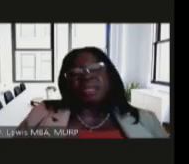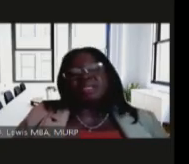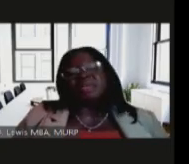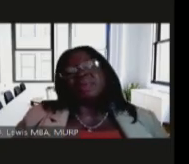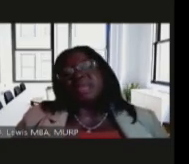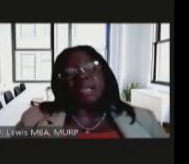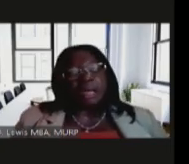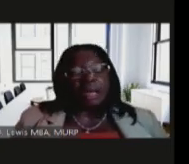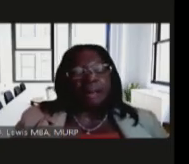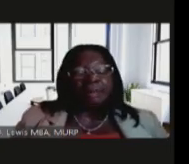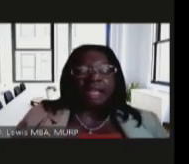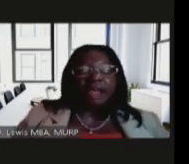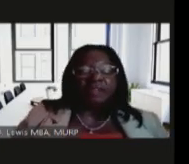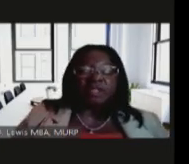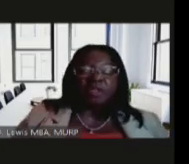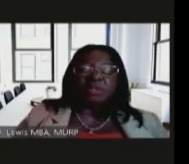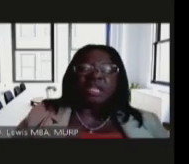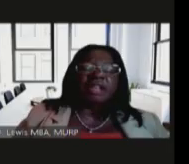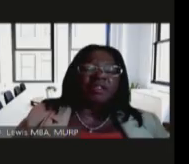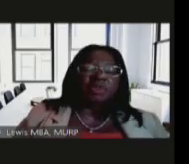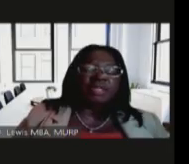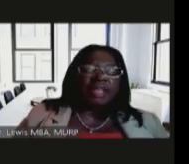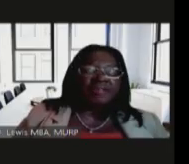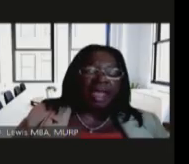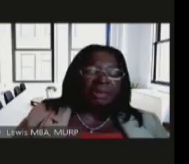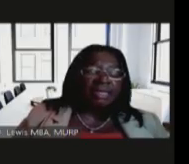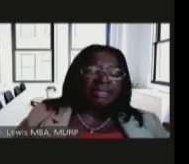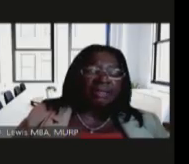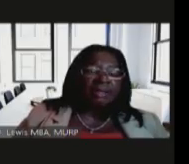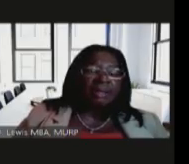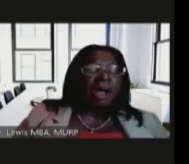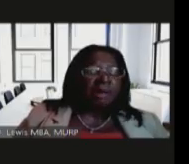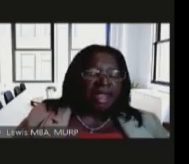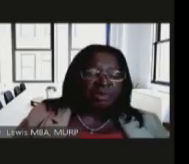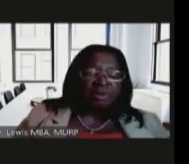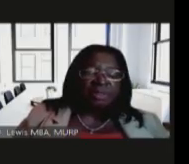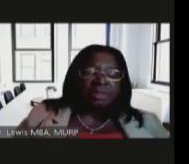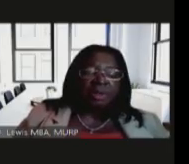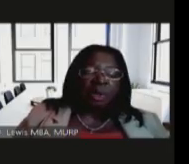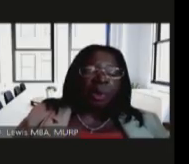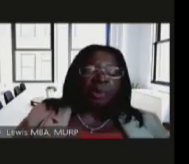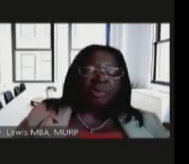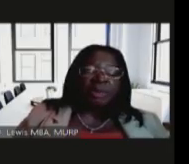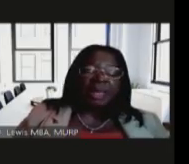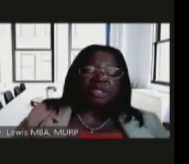When we consider the income levels of those individuals and families, our neighbors, who would be best